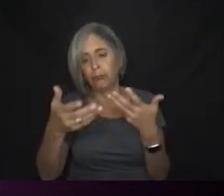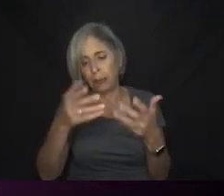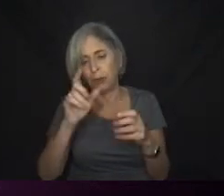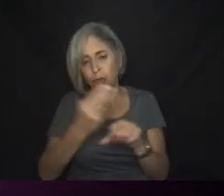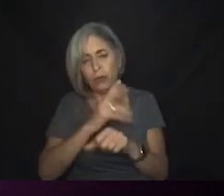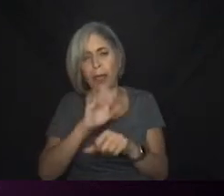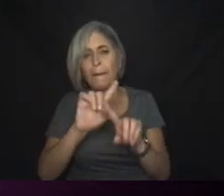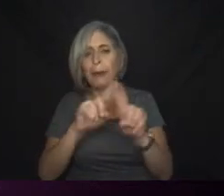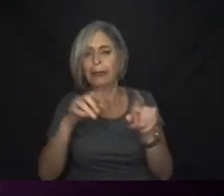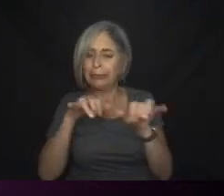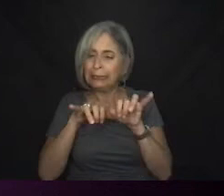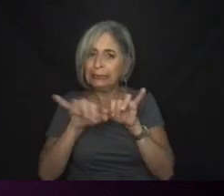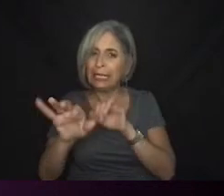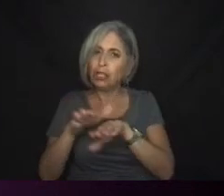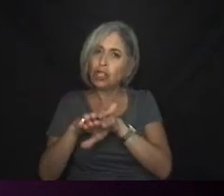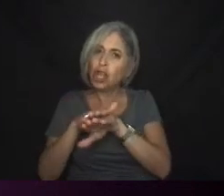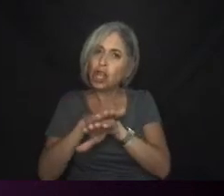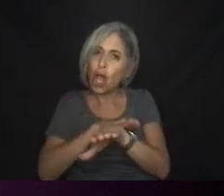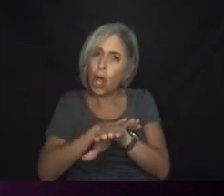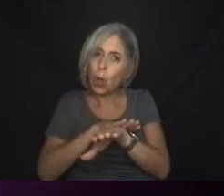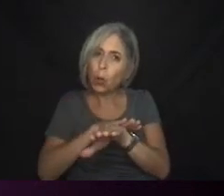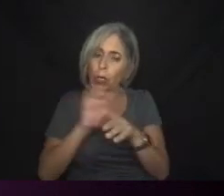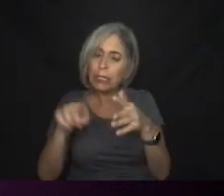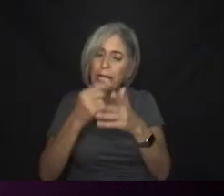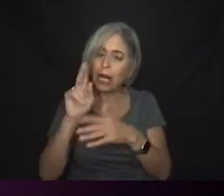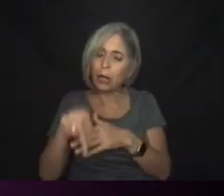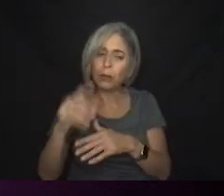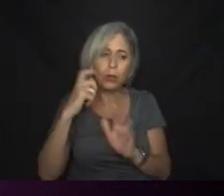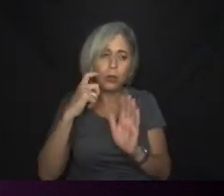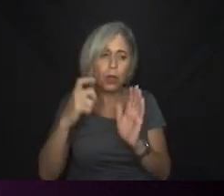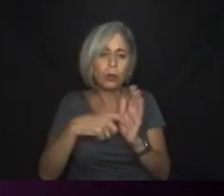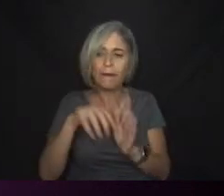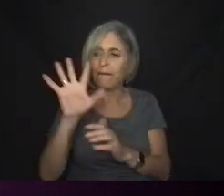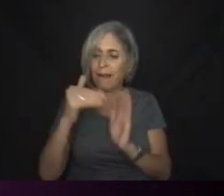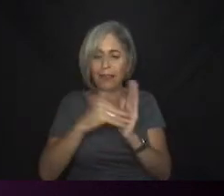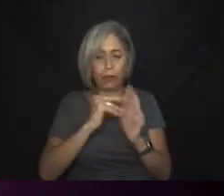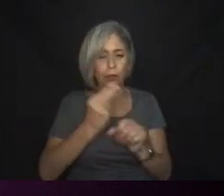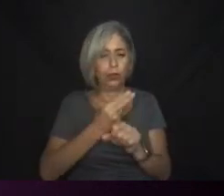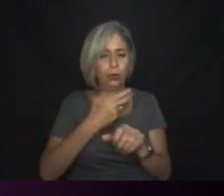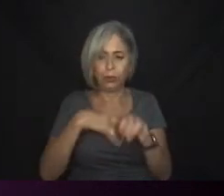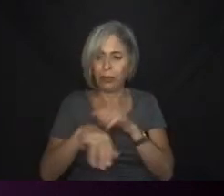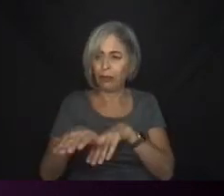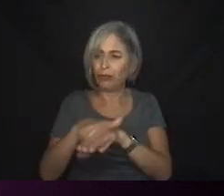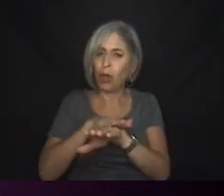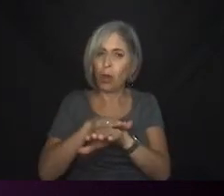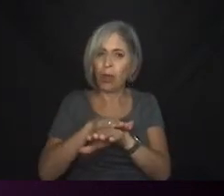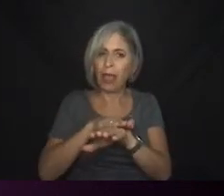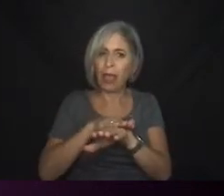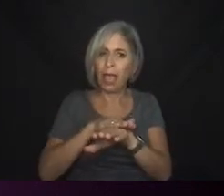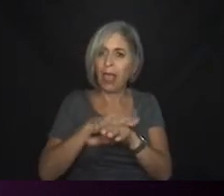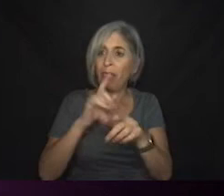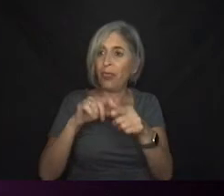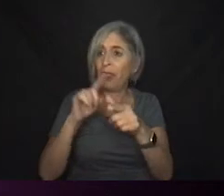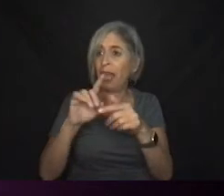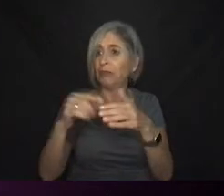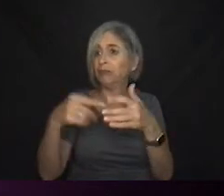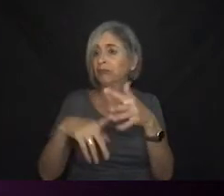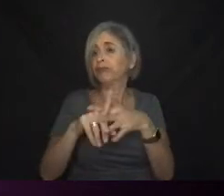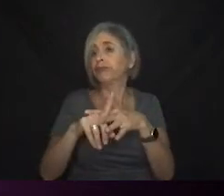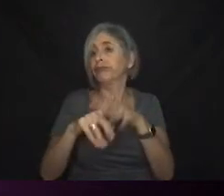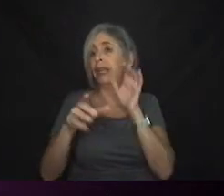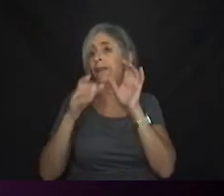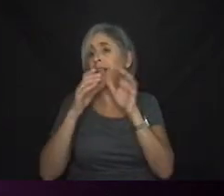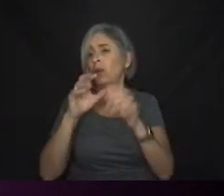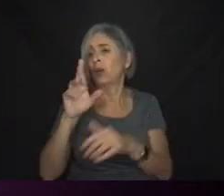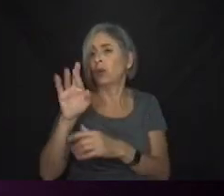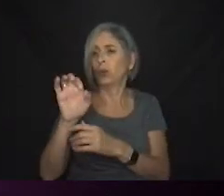But then it's still slow. As you're a startup, you'll notice, oh, we have 5,000 users, we're still slow. And then guess what conversation comes up? Oh, should we introduce